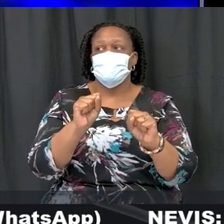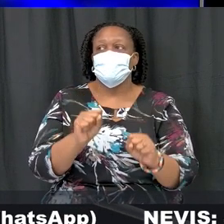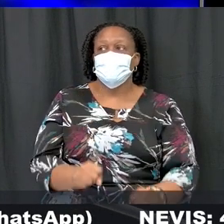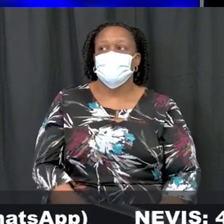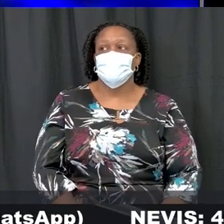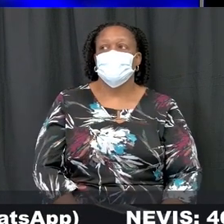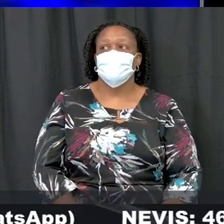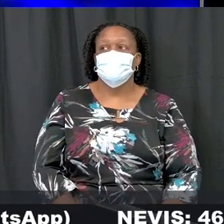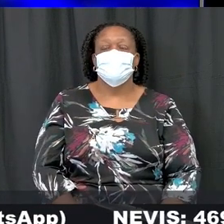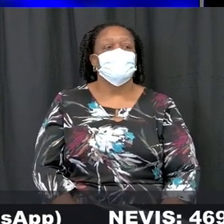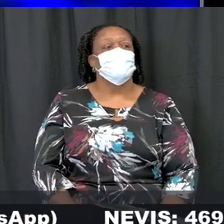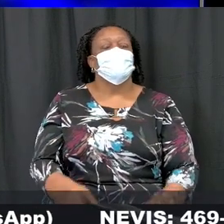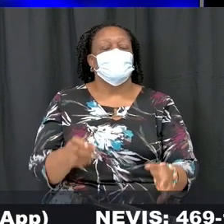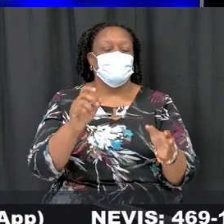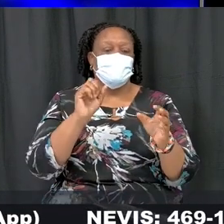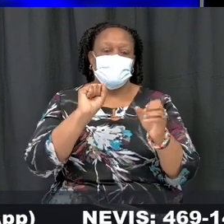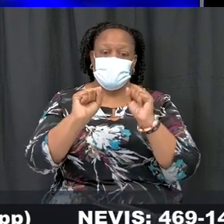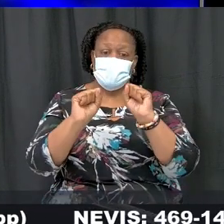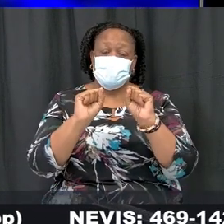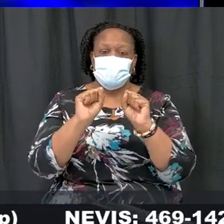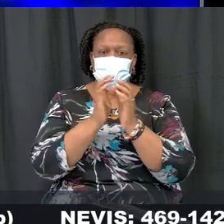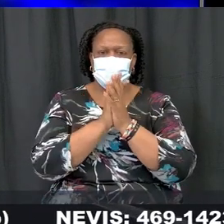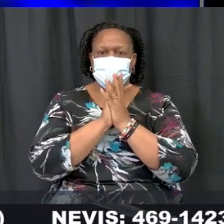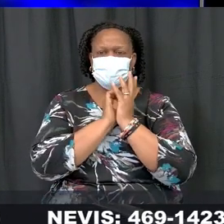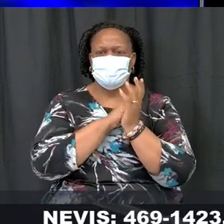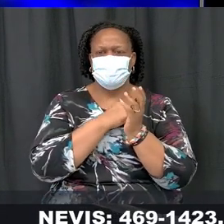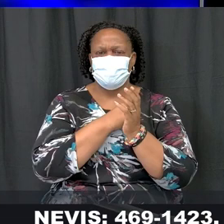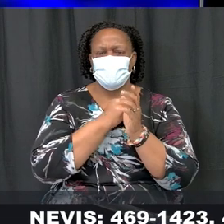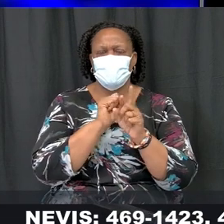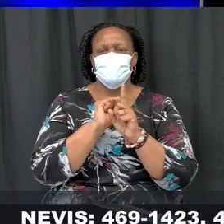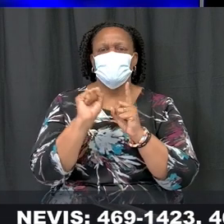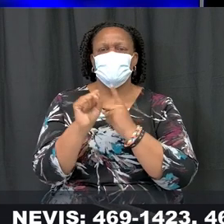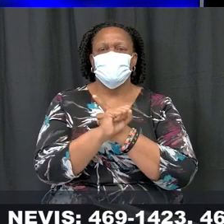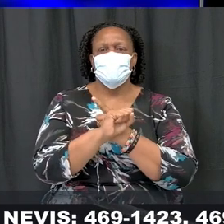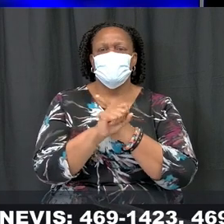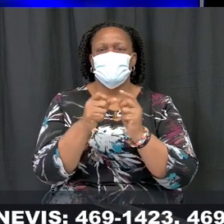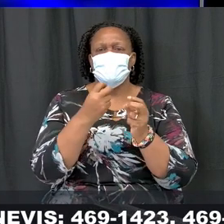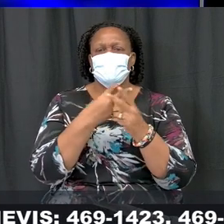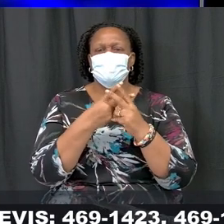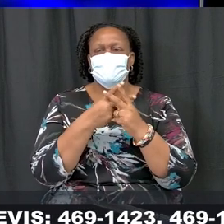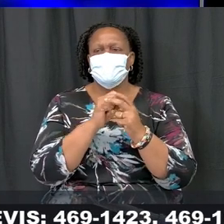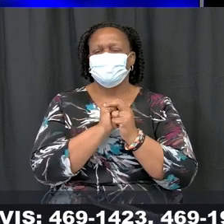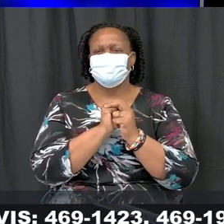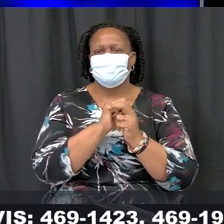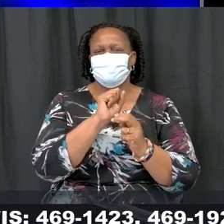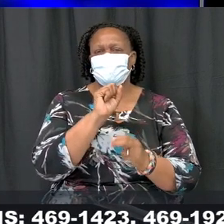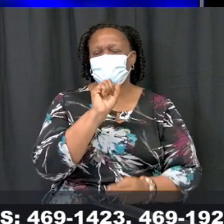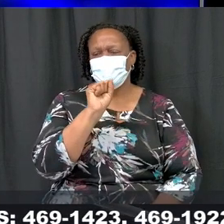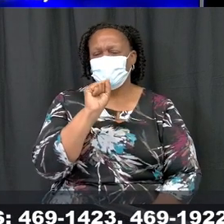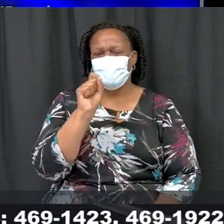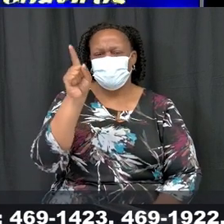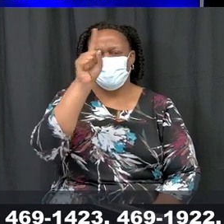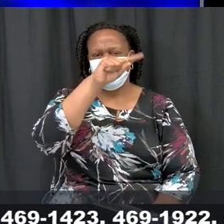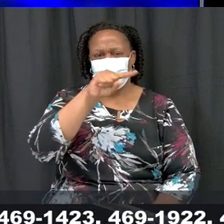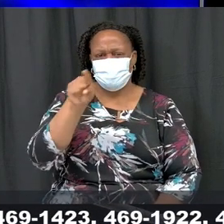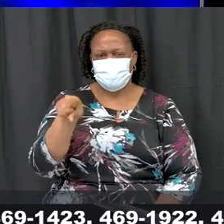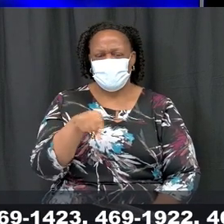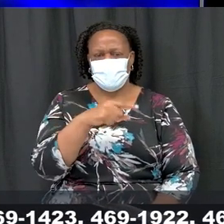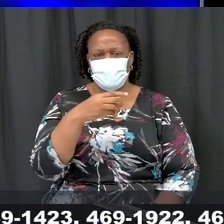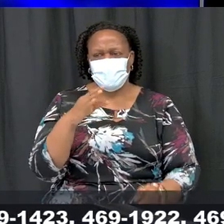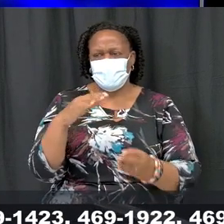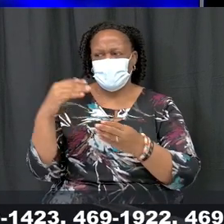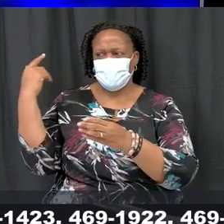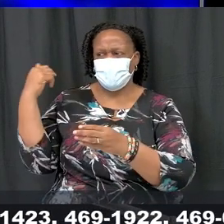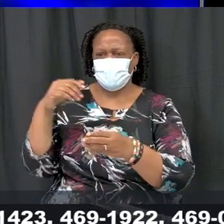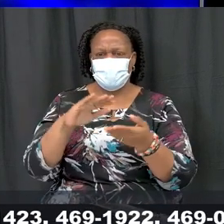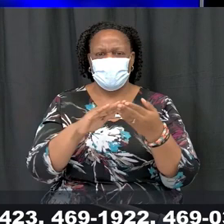a situation like that. If I recall, it is found in Schedule 8, Part 3, Subsection 9.2, and